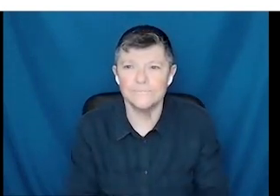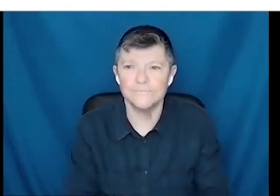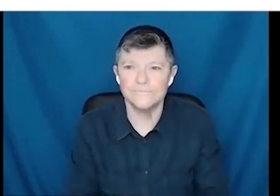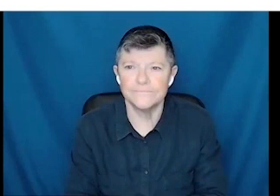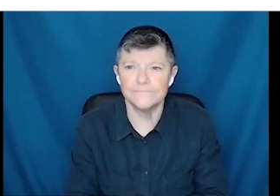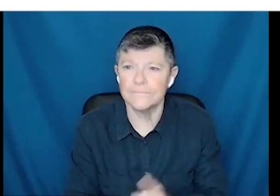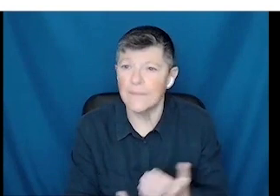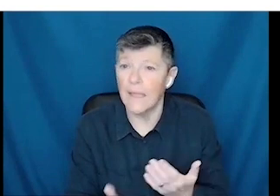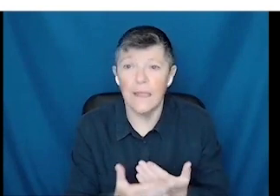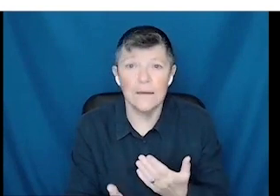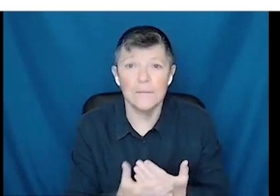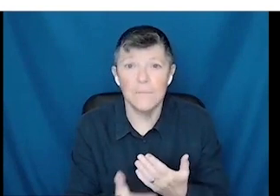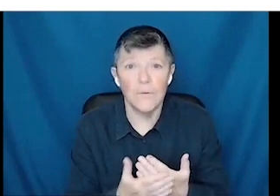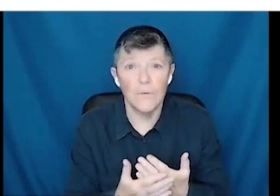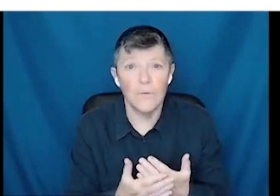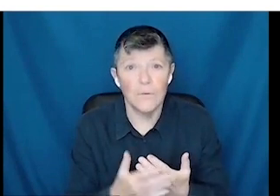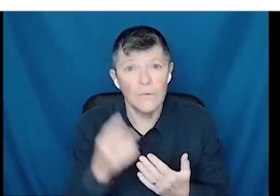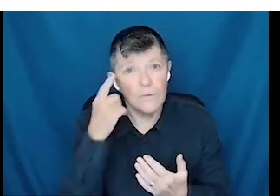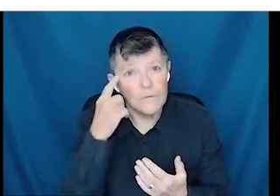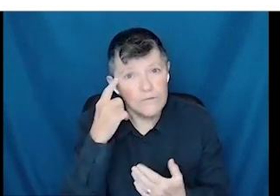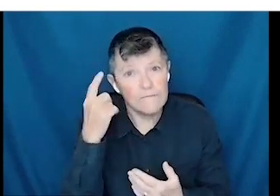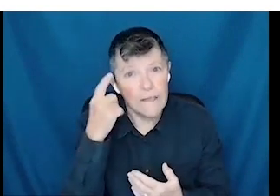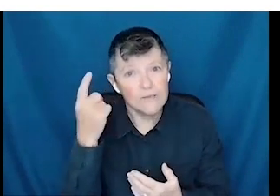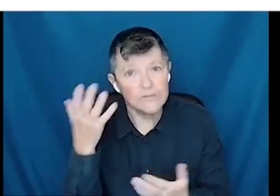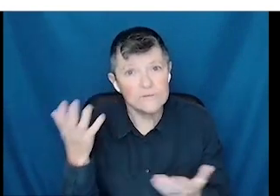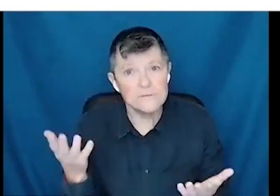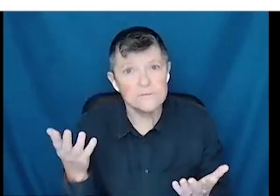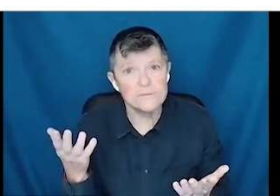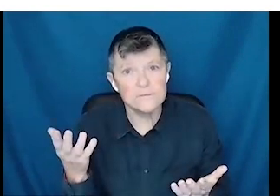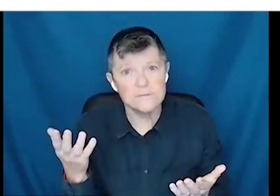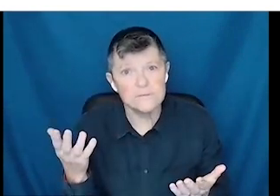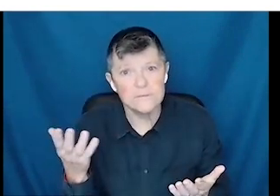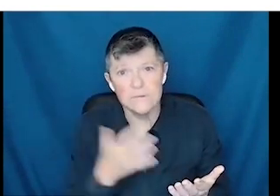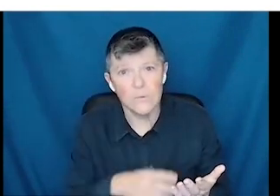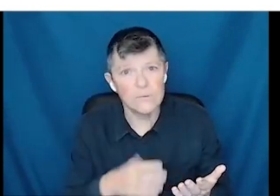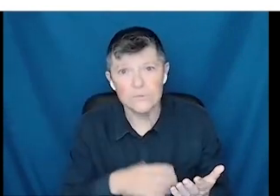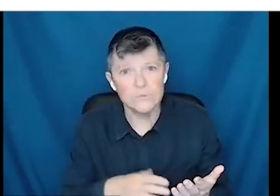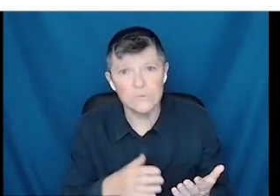Any more reflections or want to move on?